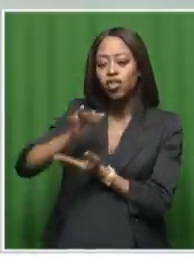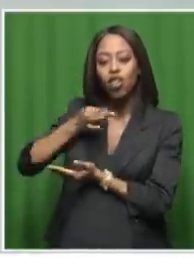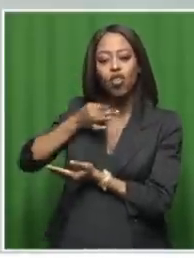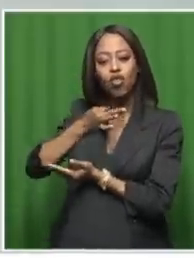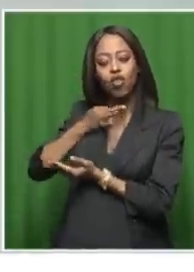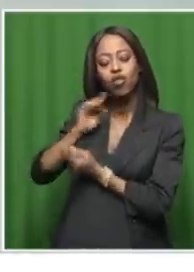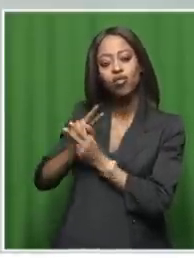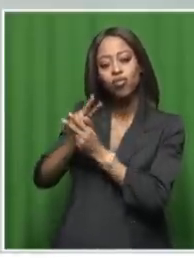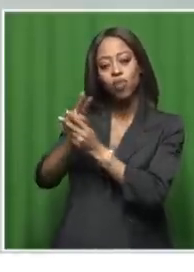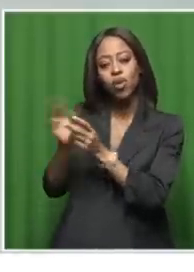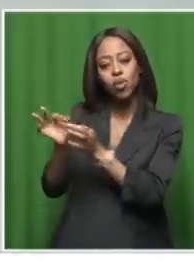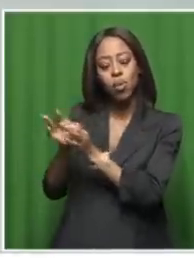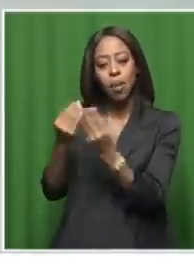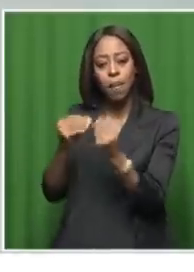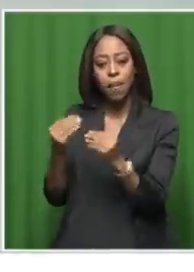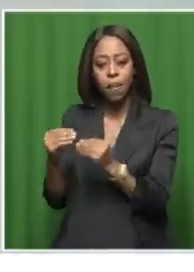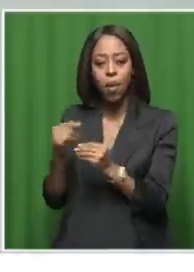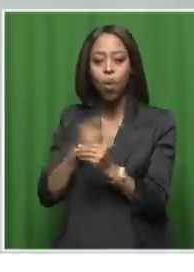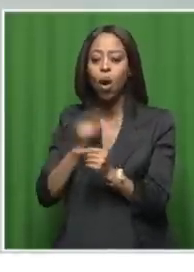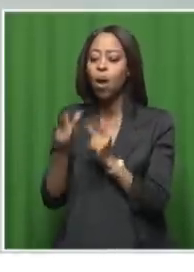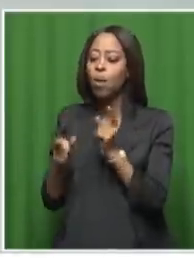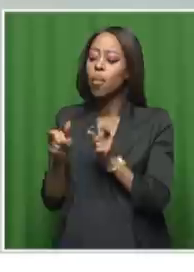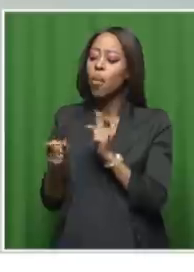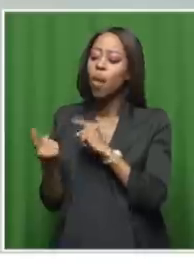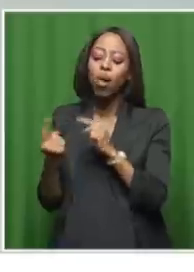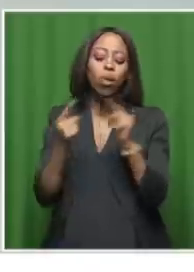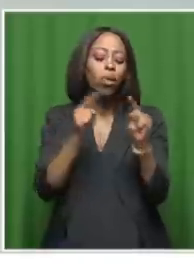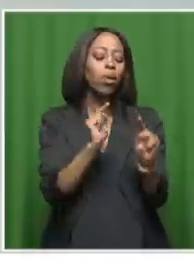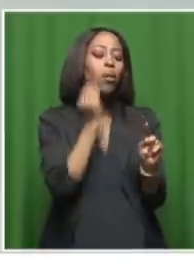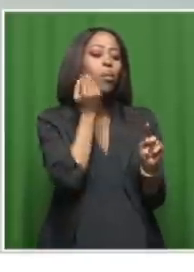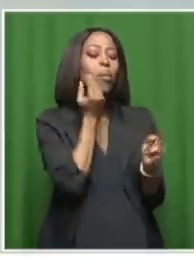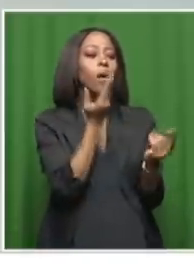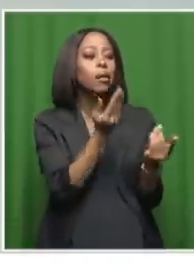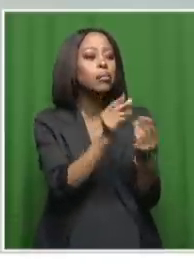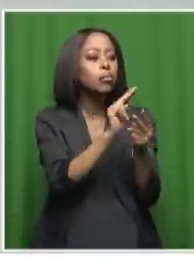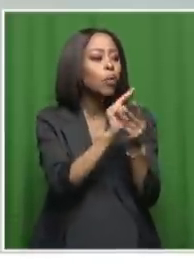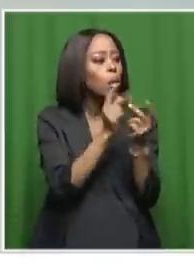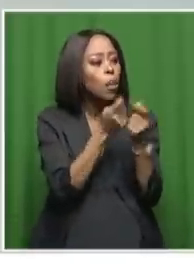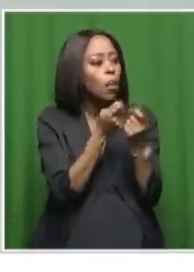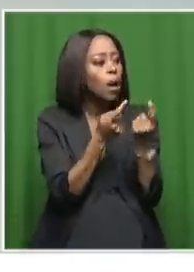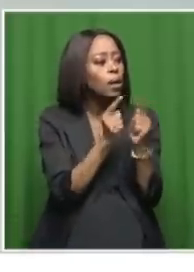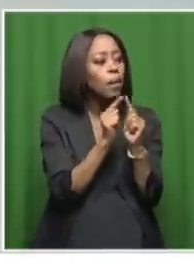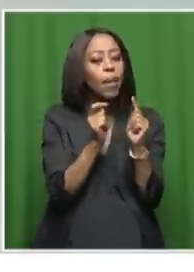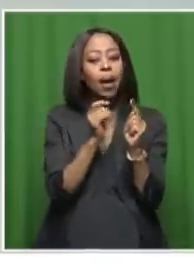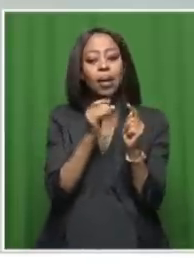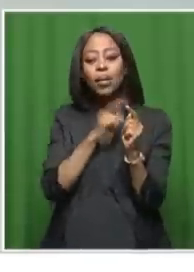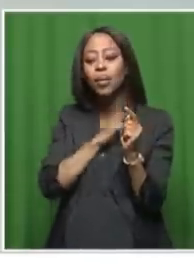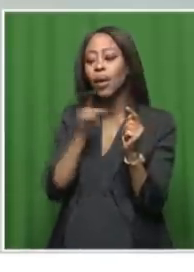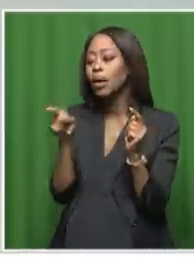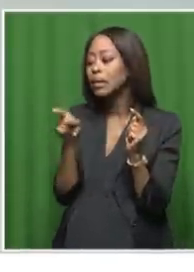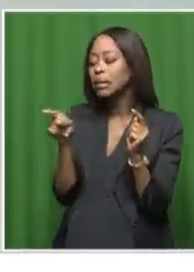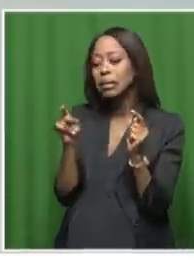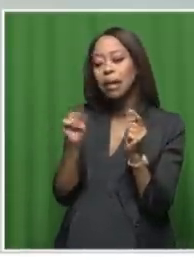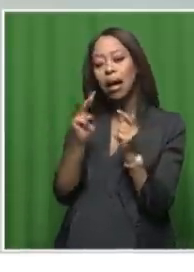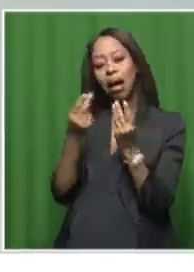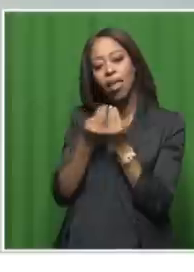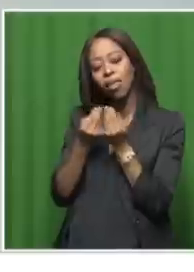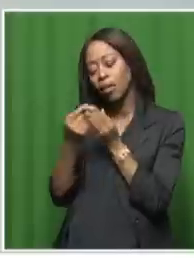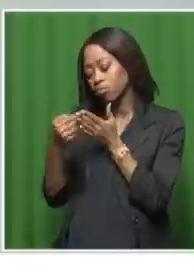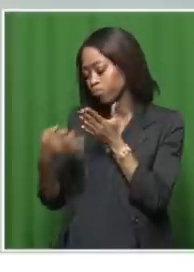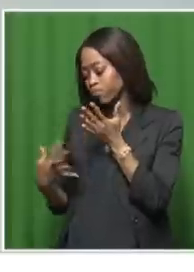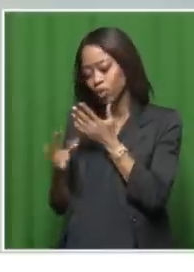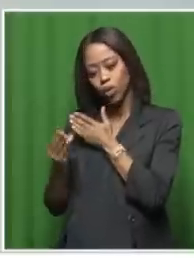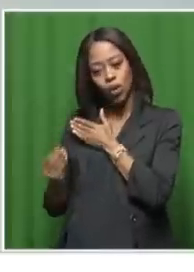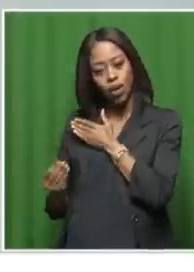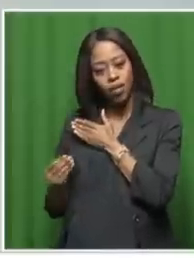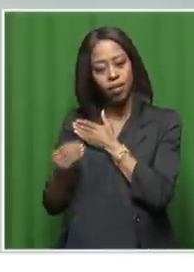credit guarantees, because our people do go to banks and want to get some money, but then because they don't have all the other things,